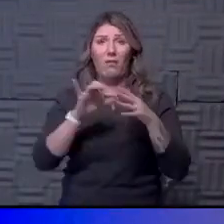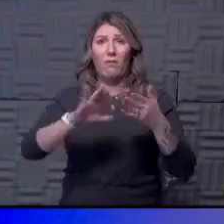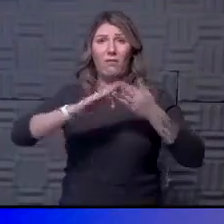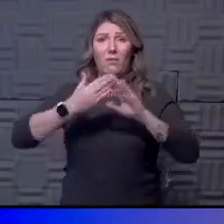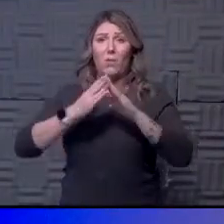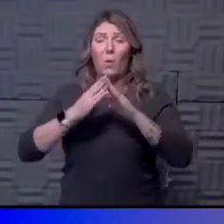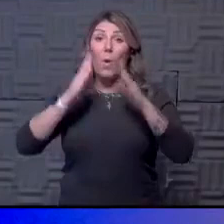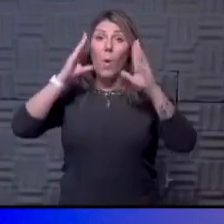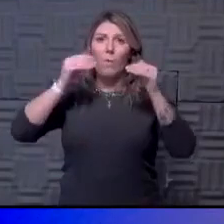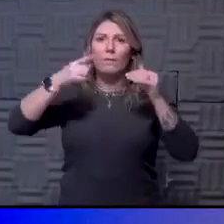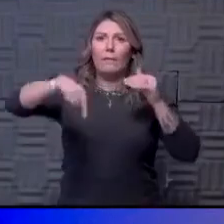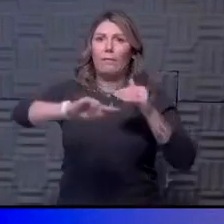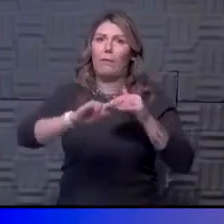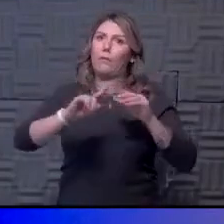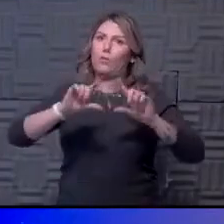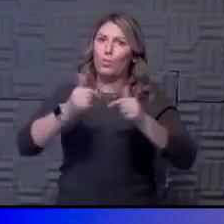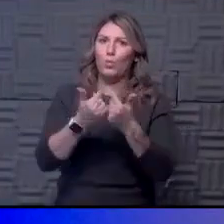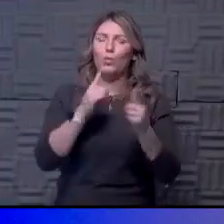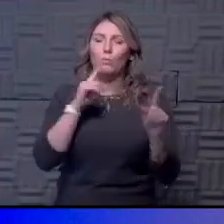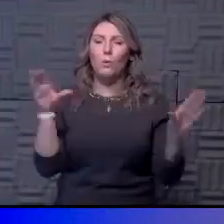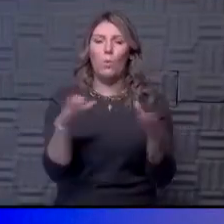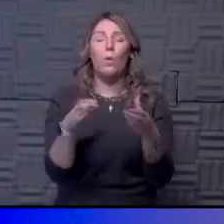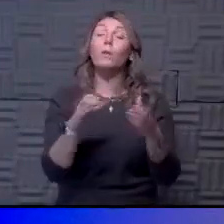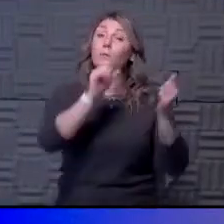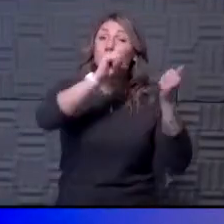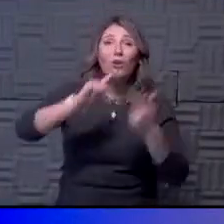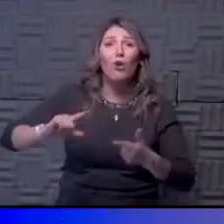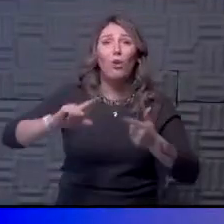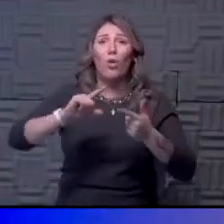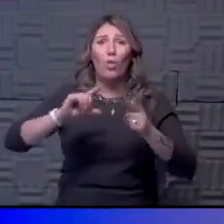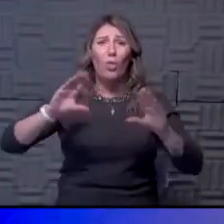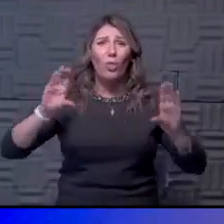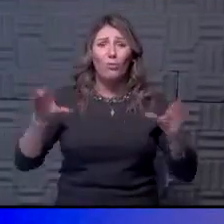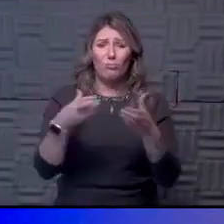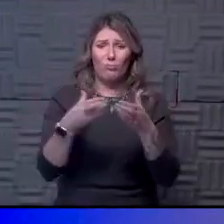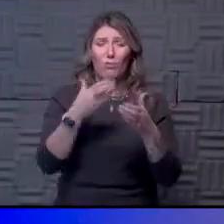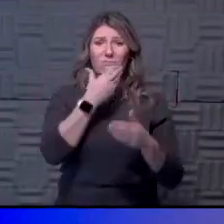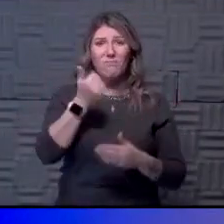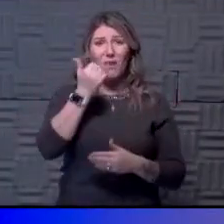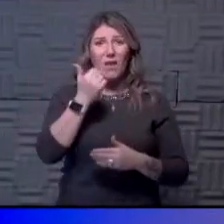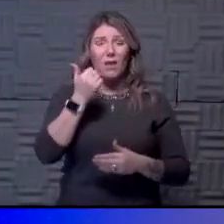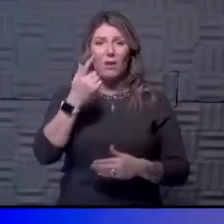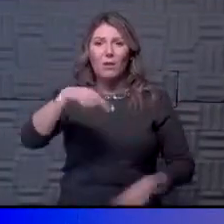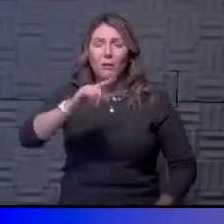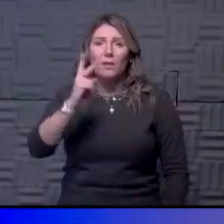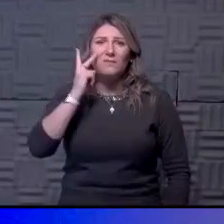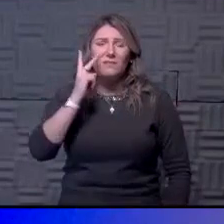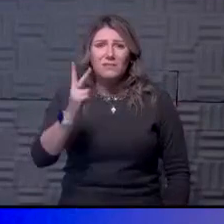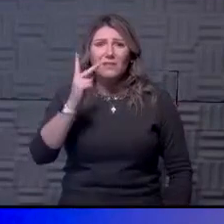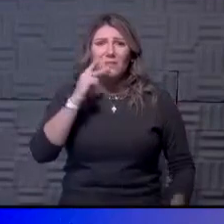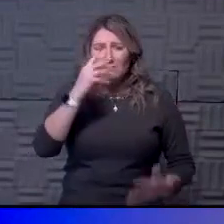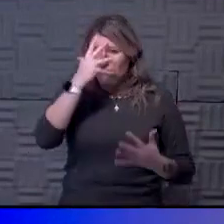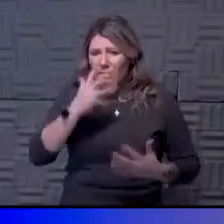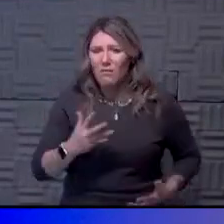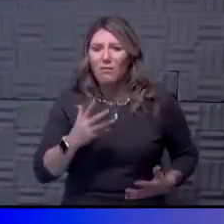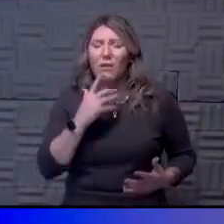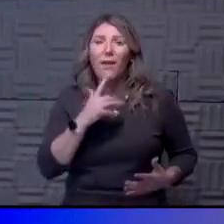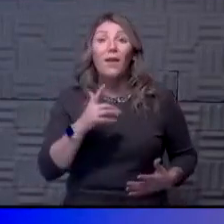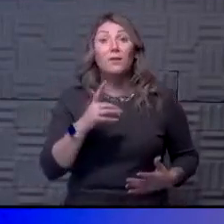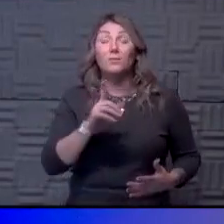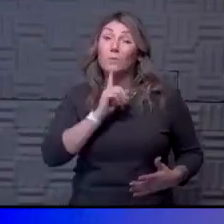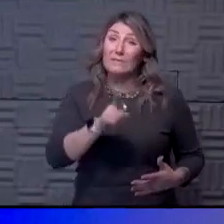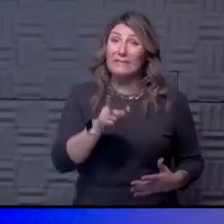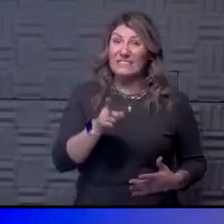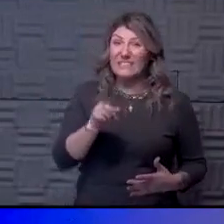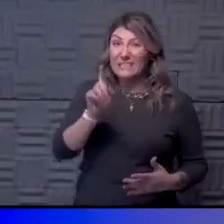that group is, and really all the groups, are a lot better because they've seen the actual devastation, and sometimes it takes testimonials from